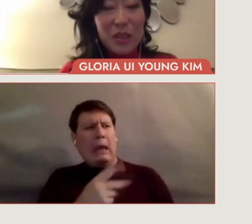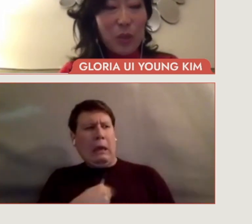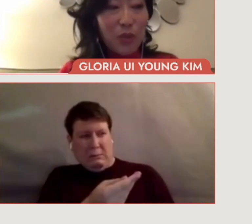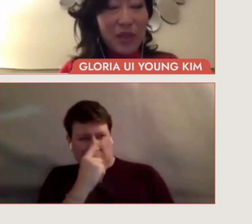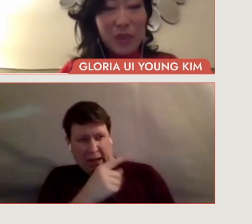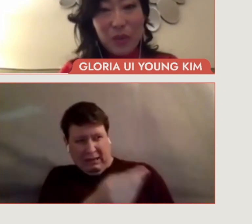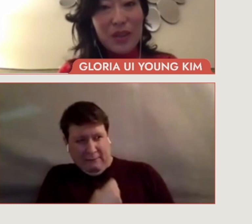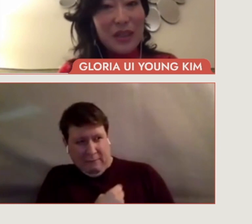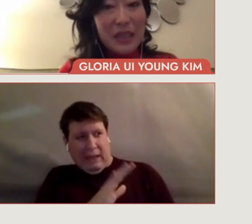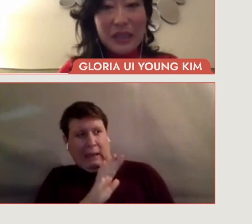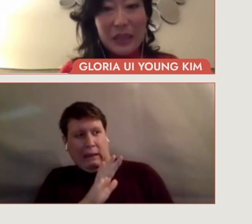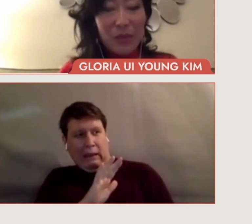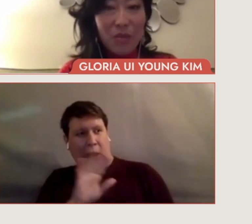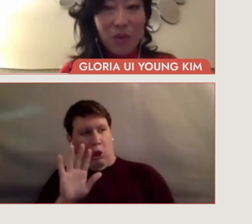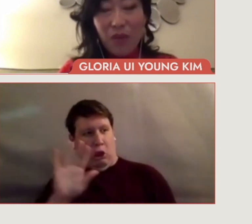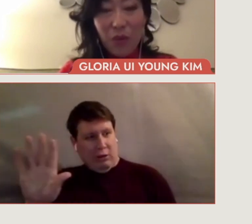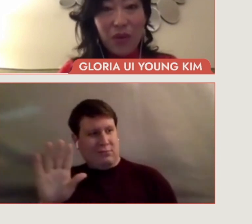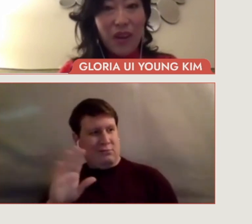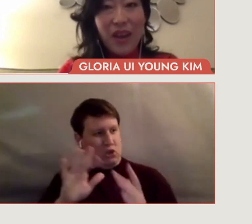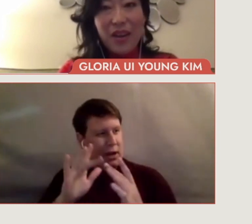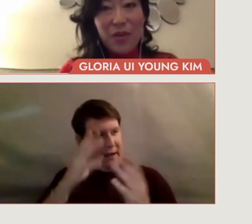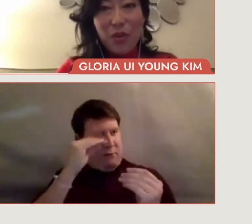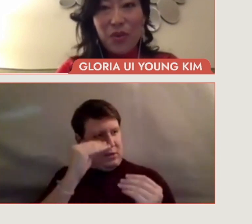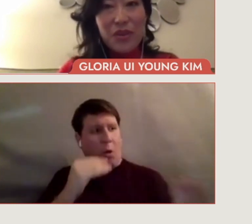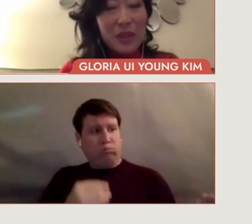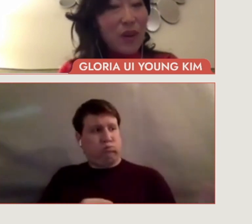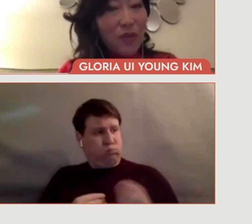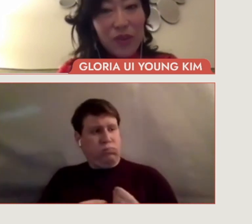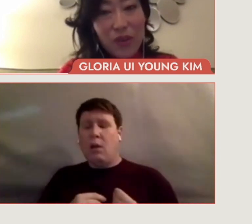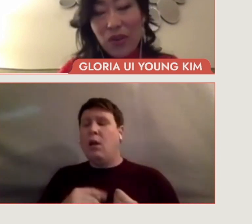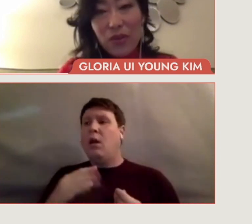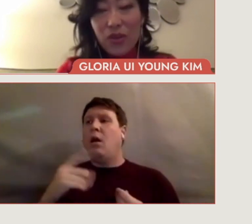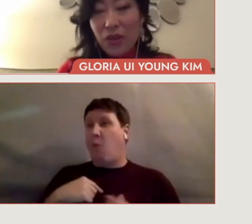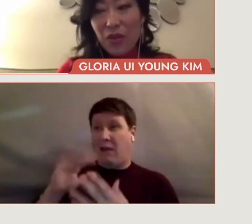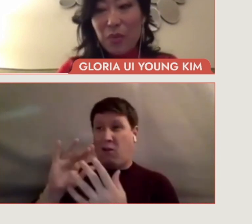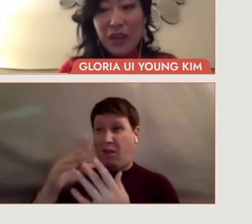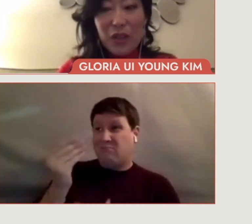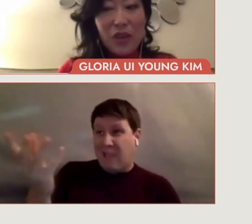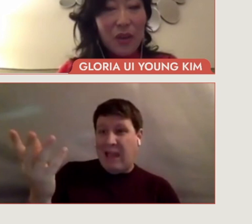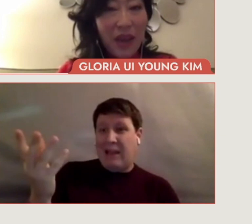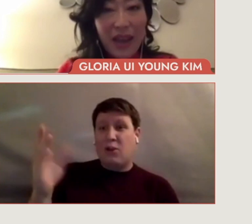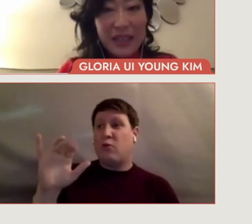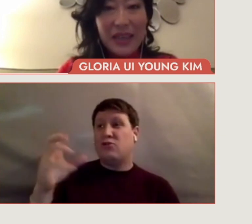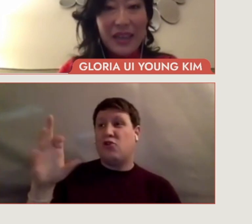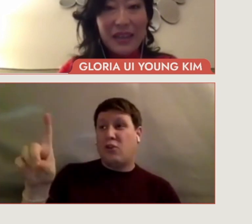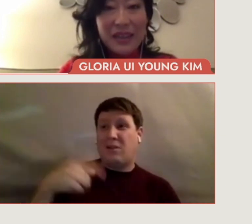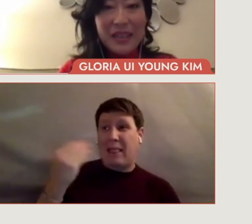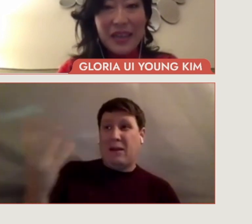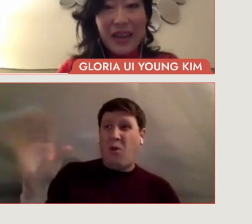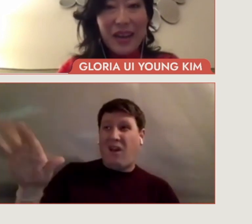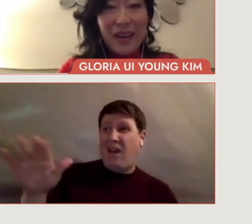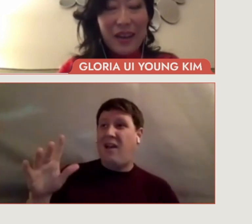and I just told him my story. And I said, this is what I'm looking for. I don't know whether this is right for your daughter, but I just thought I would ask.